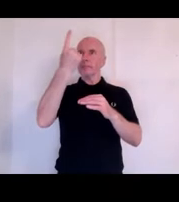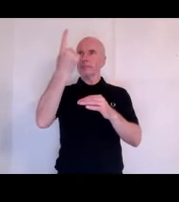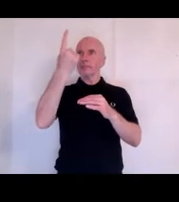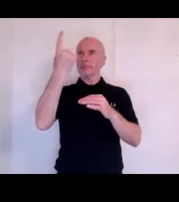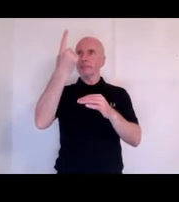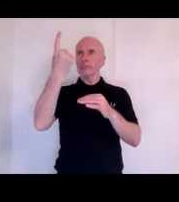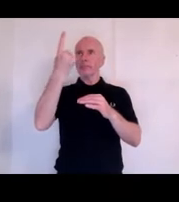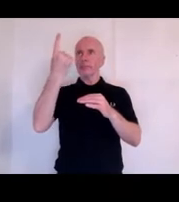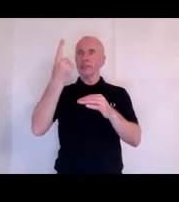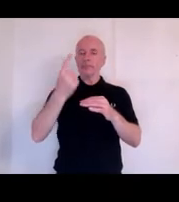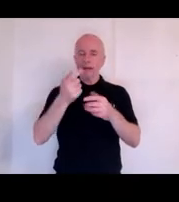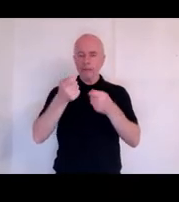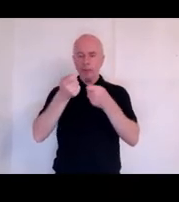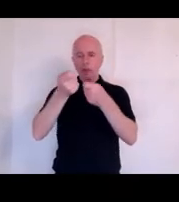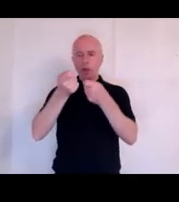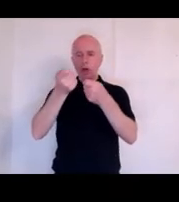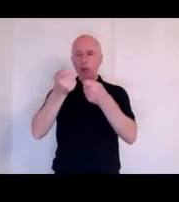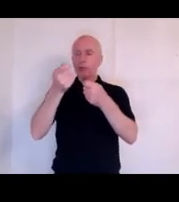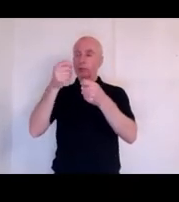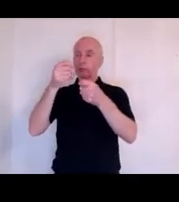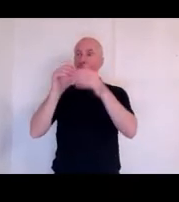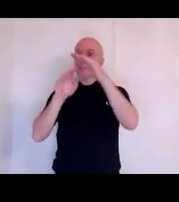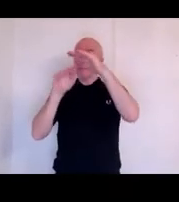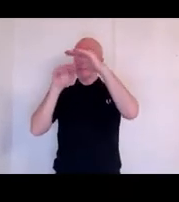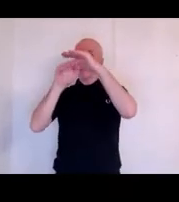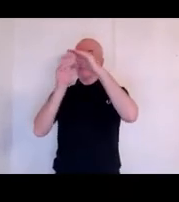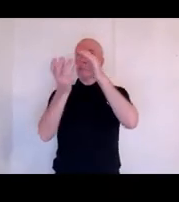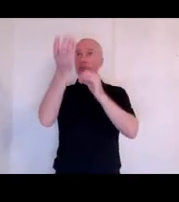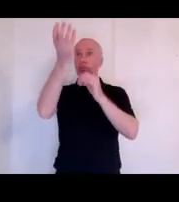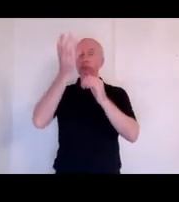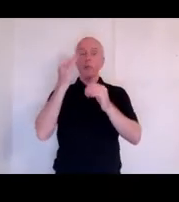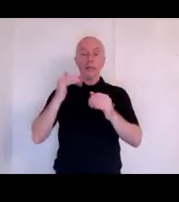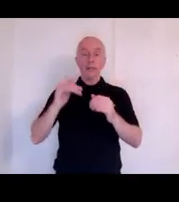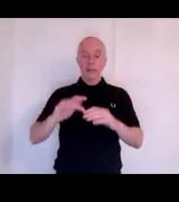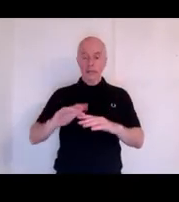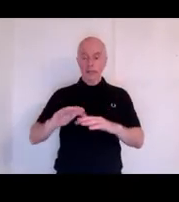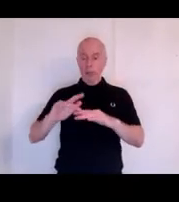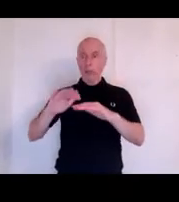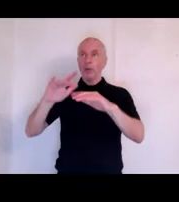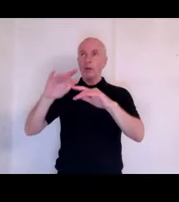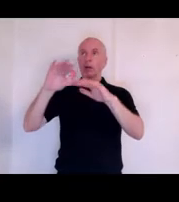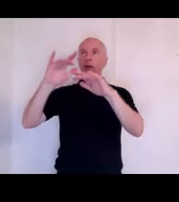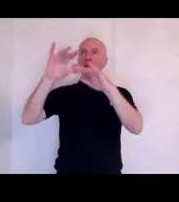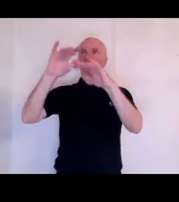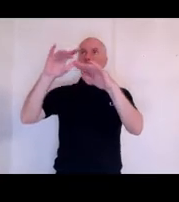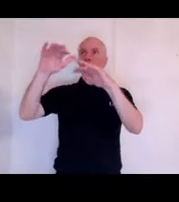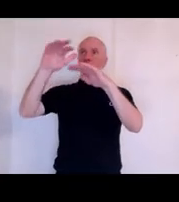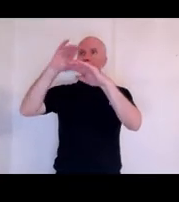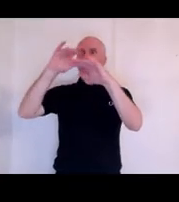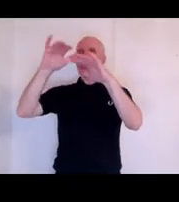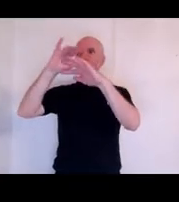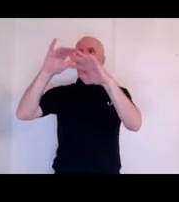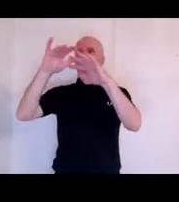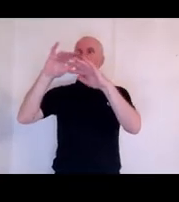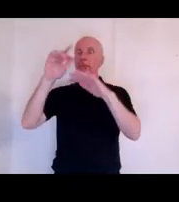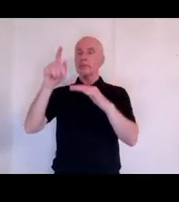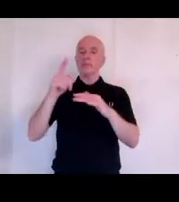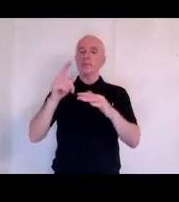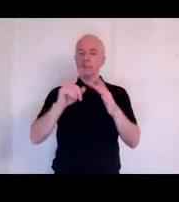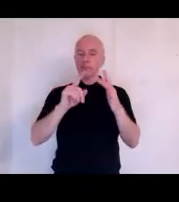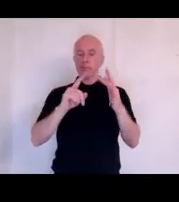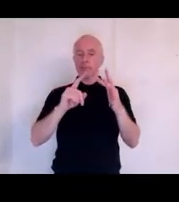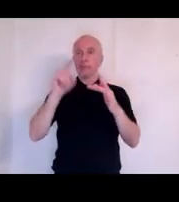atmosphere within the smoke detector such that when smoke particles move about within the air, it changes the